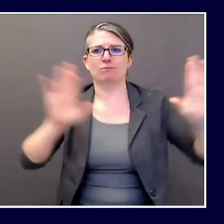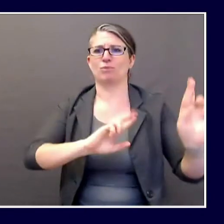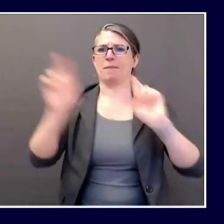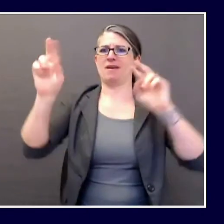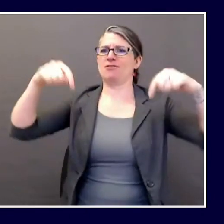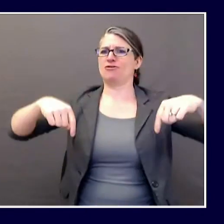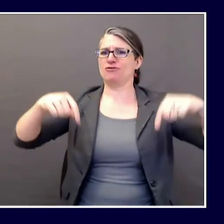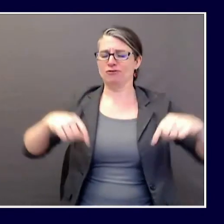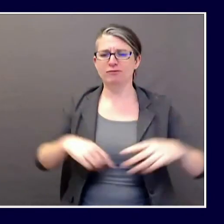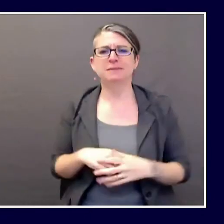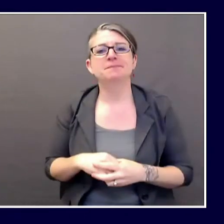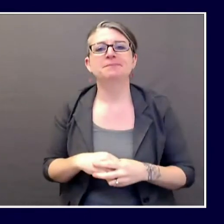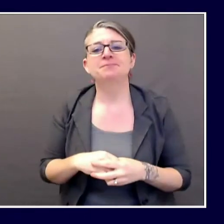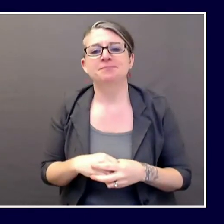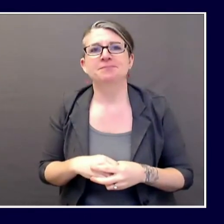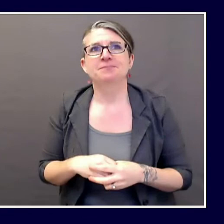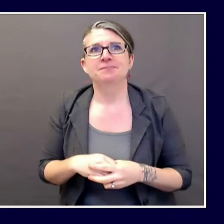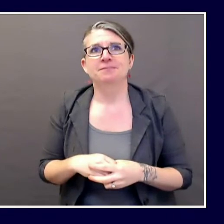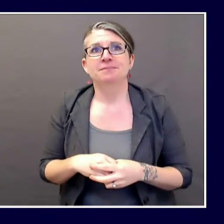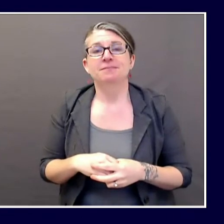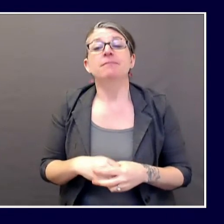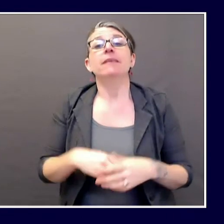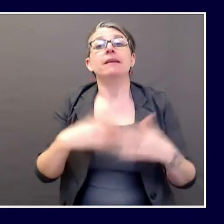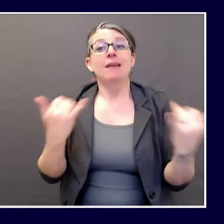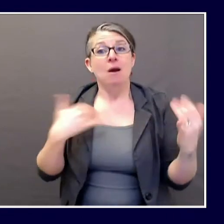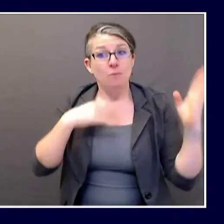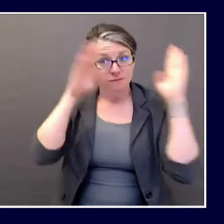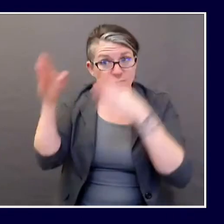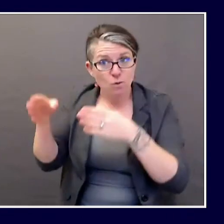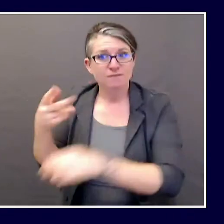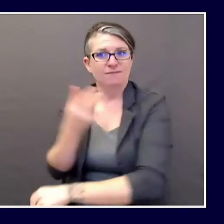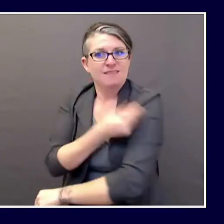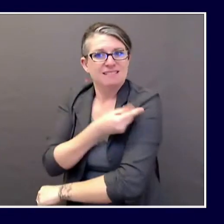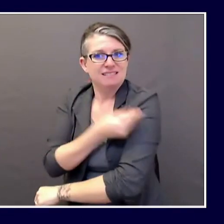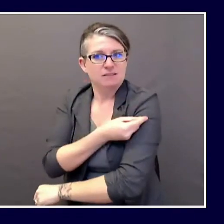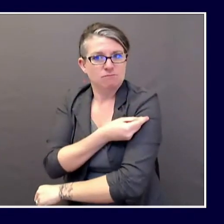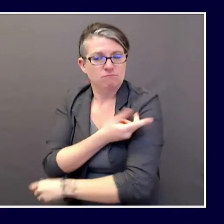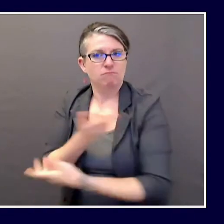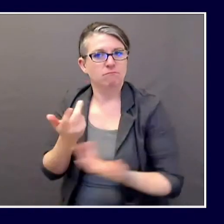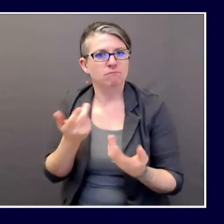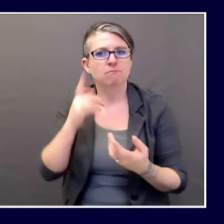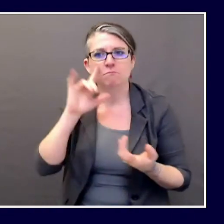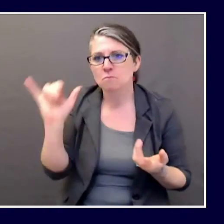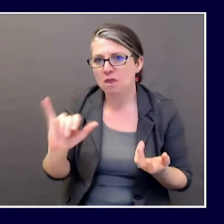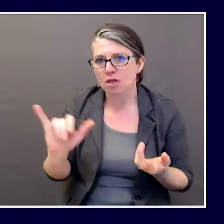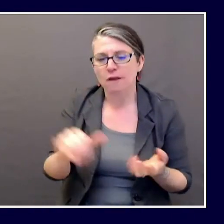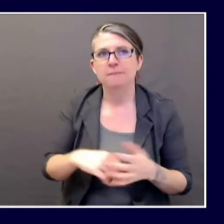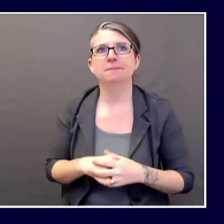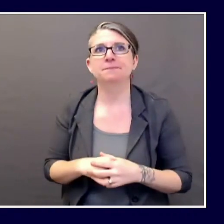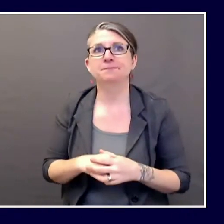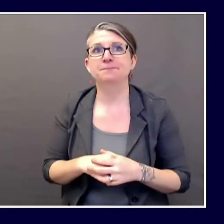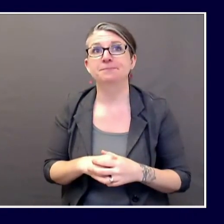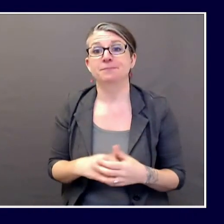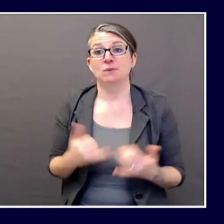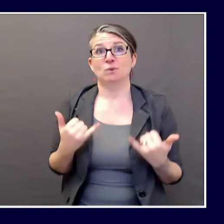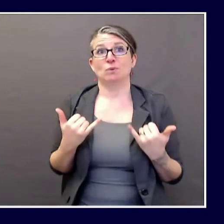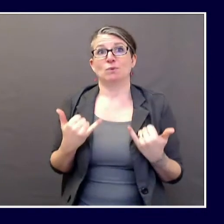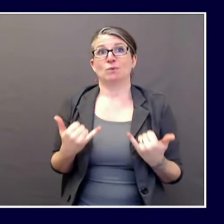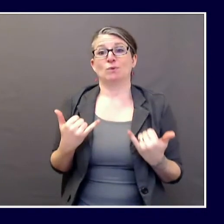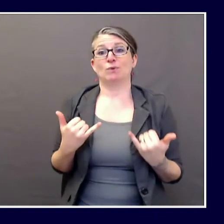Turning next to vaccines. And unfortunately, I don't have vaccine or vaccination numbers for you